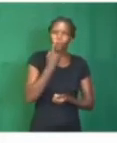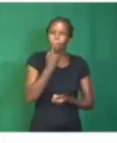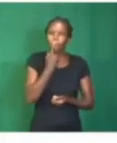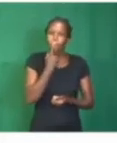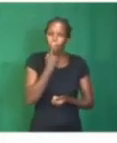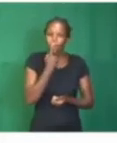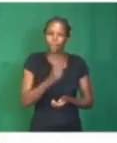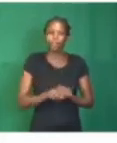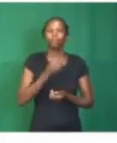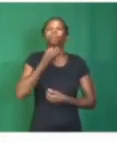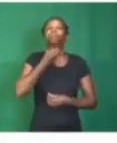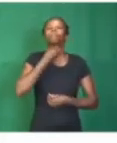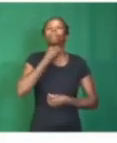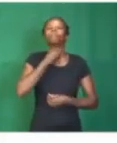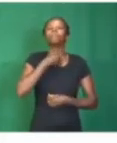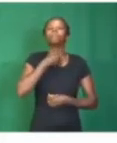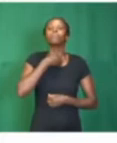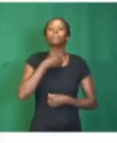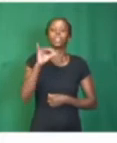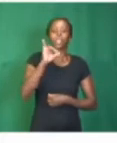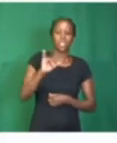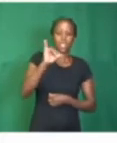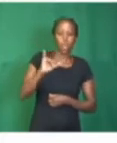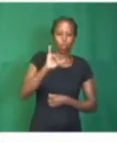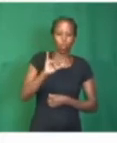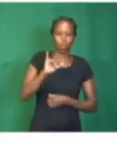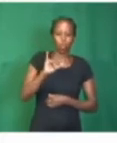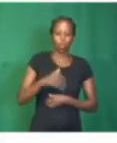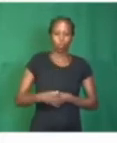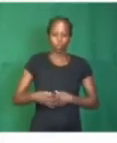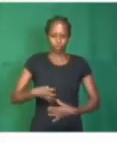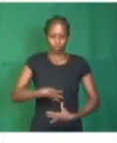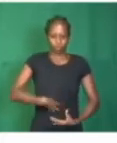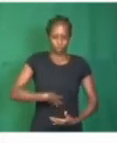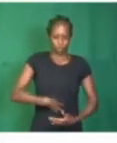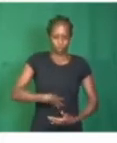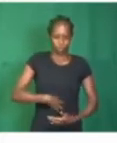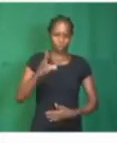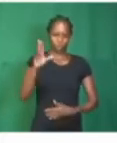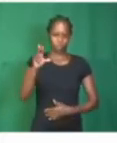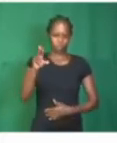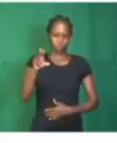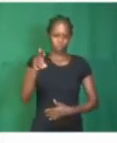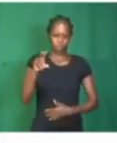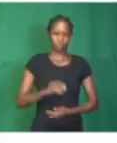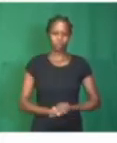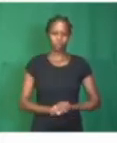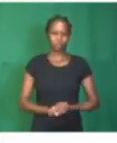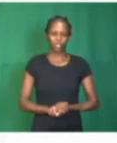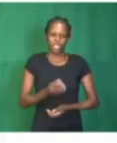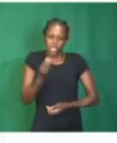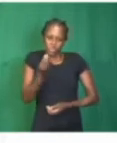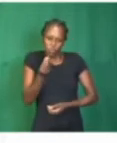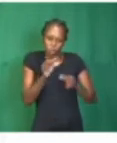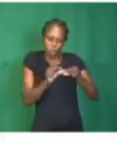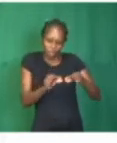the gullet, also highlighted in yellow, the stomach, highlighted in red, and then the small